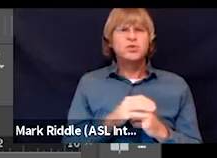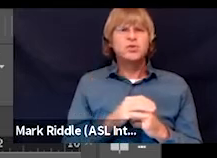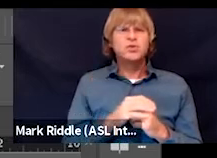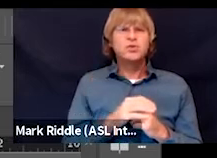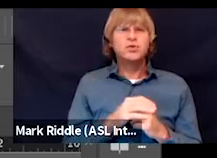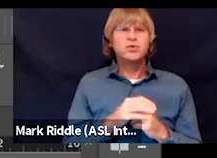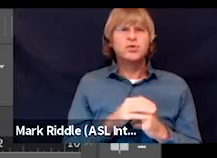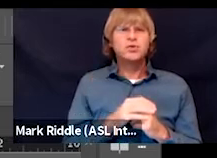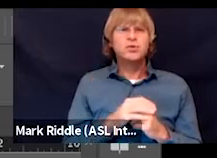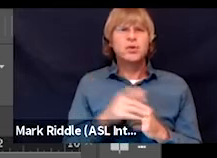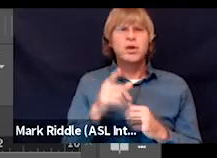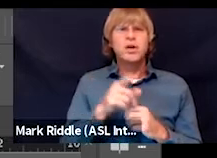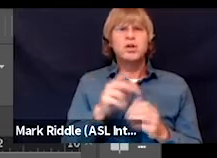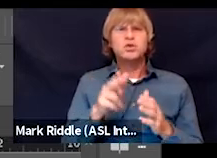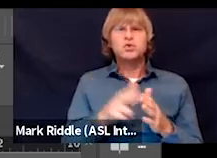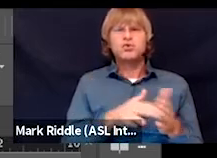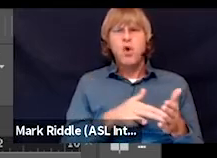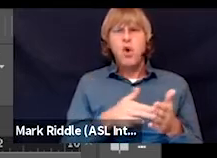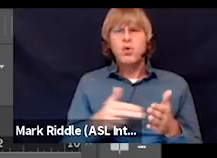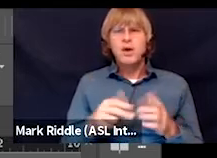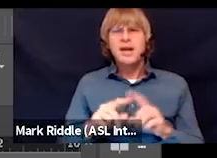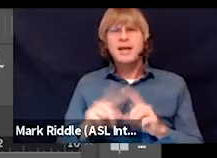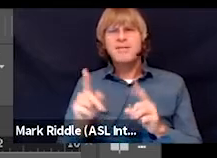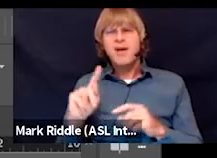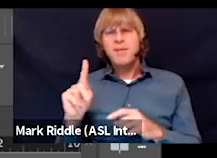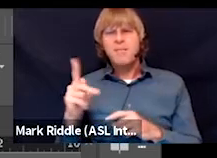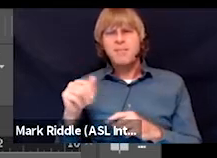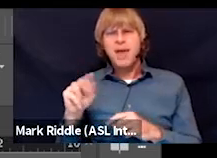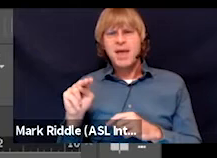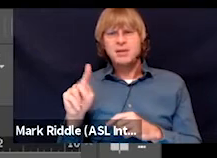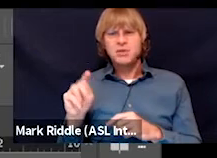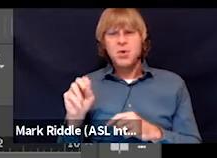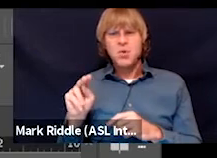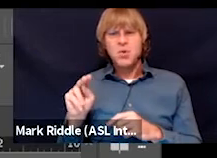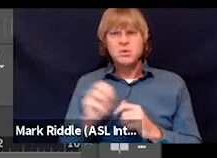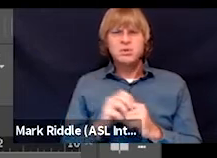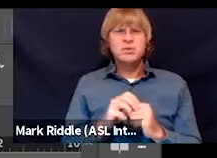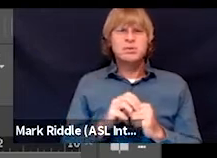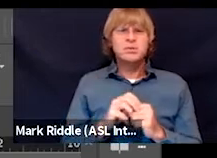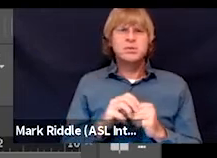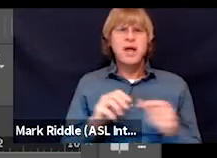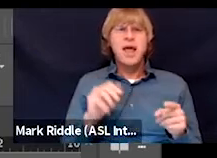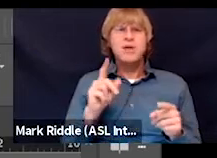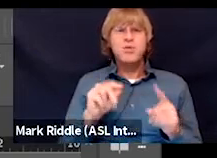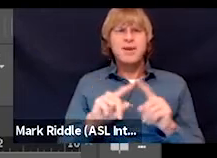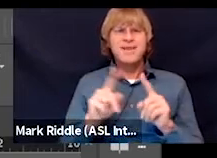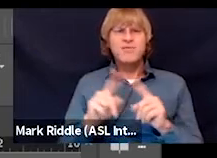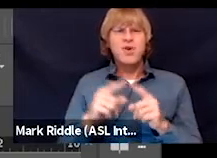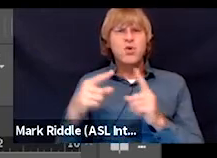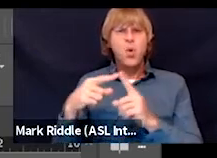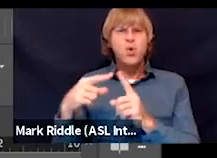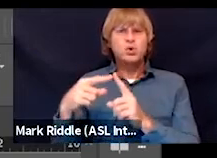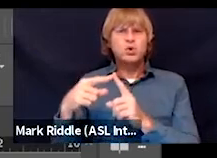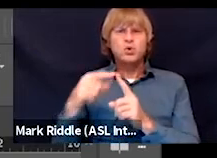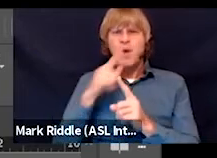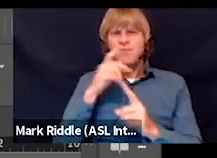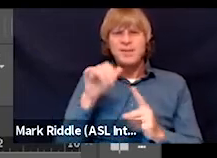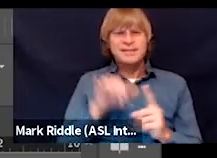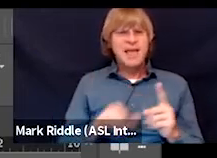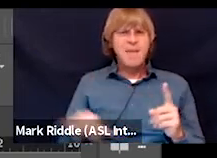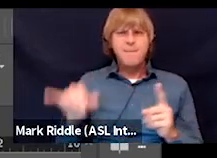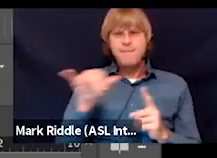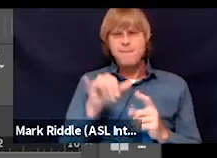and a stroke of a different Pantone. I can do different corners. They don't all have to be the